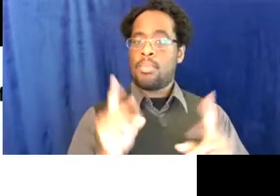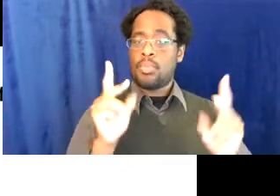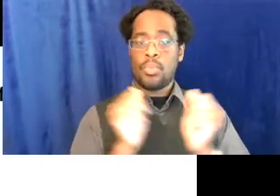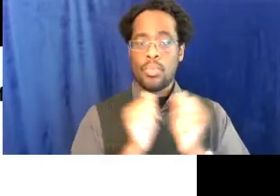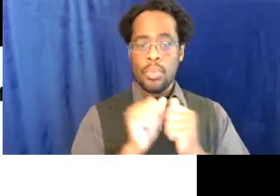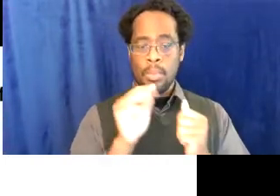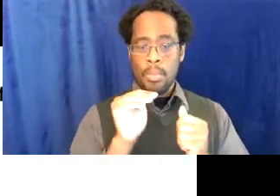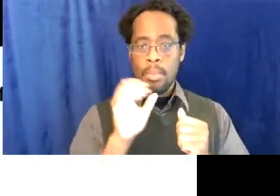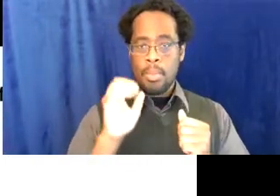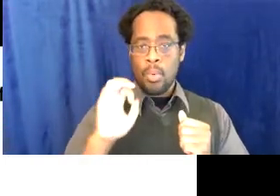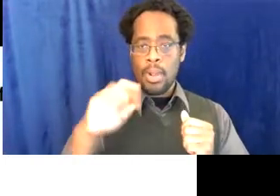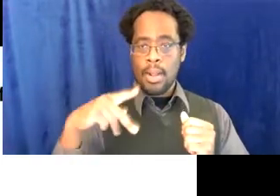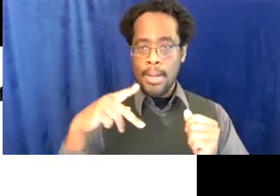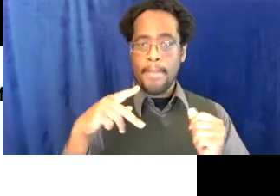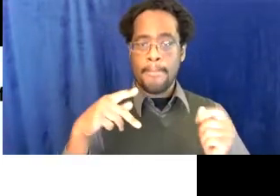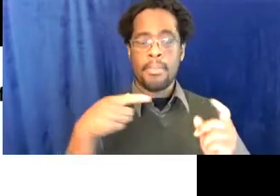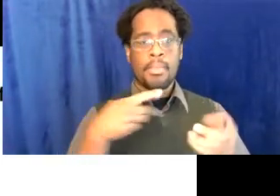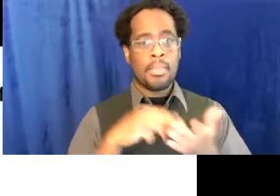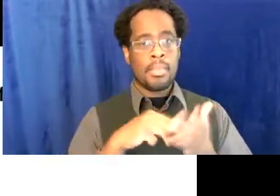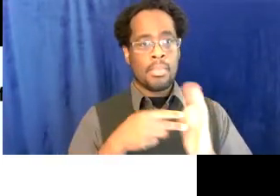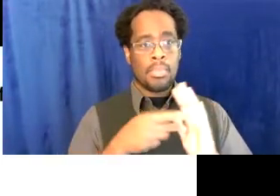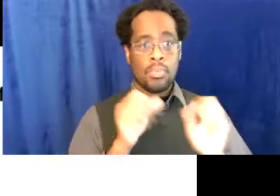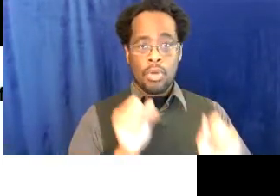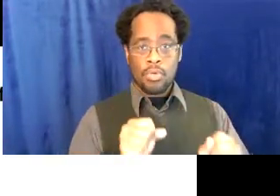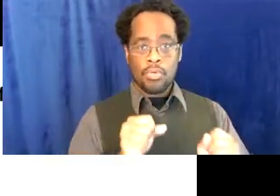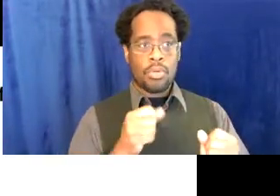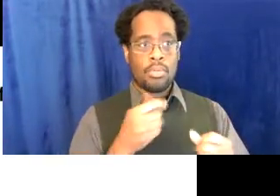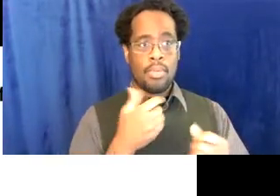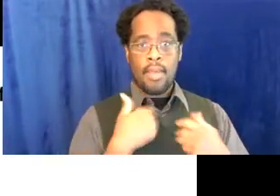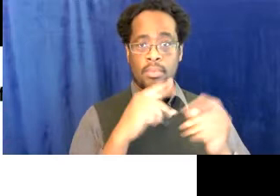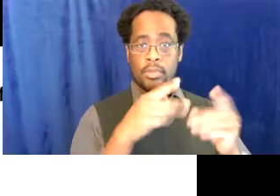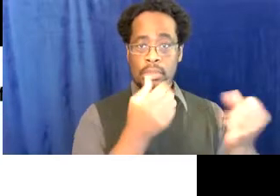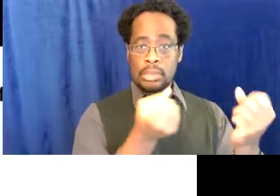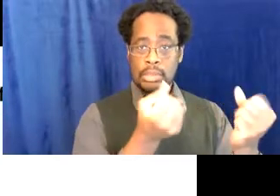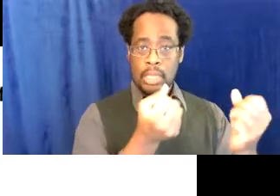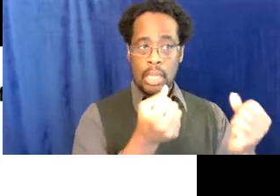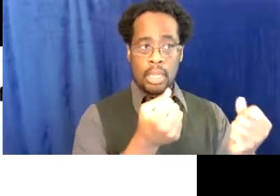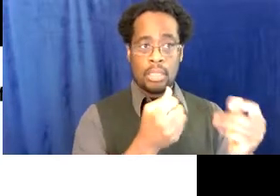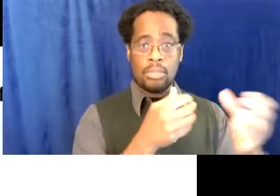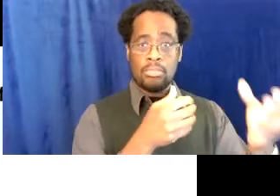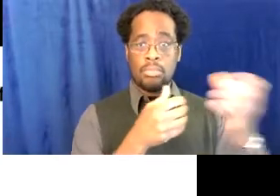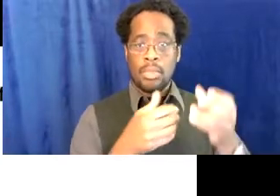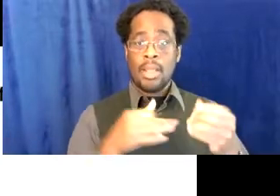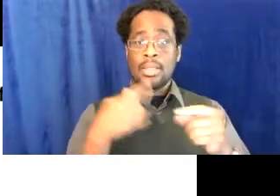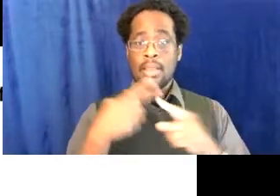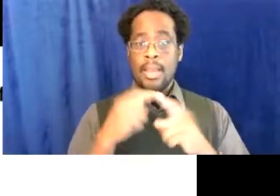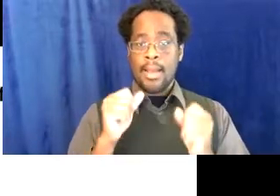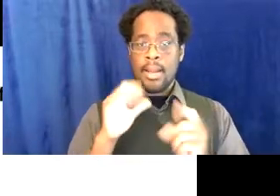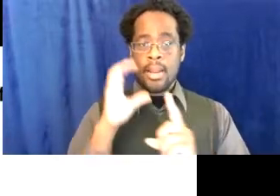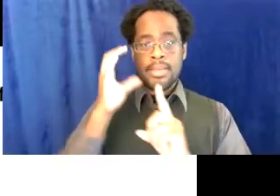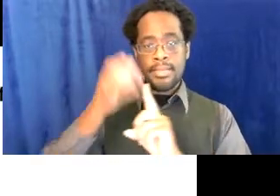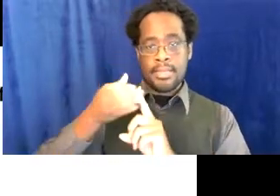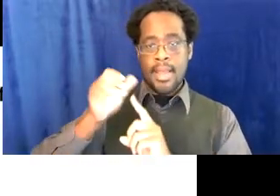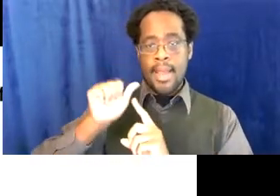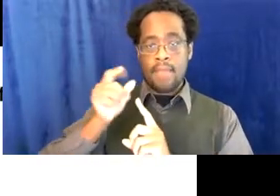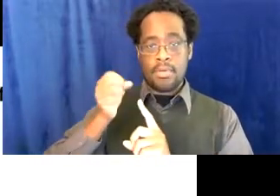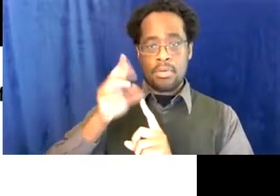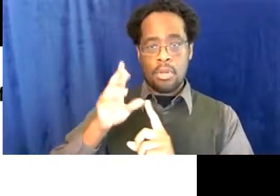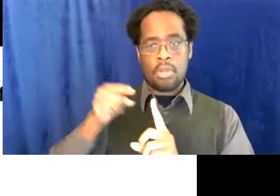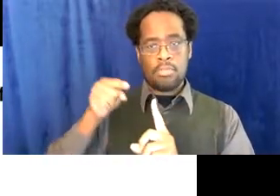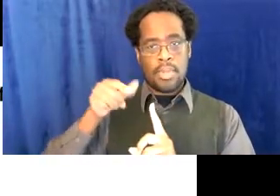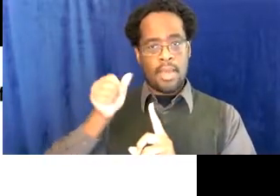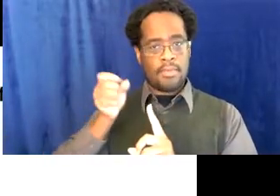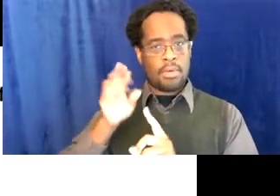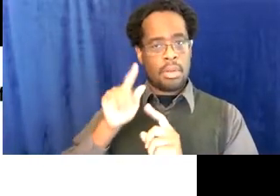or whatever may be the case. So in order to be able to separate the person's